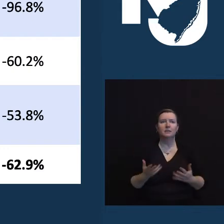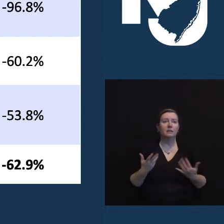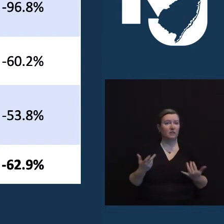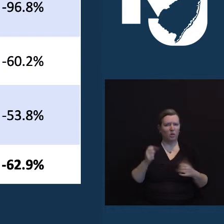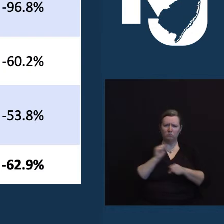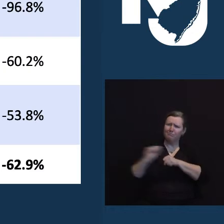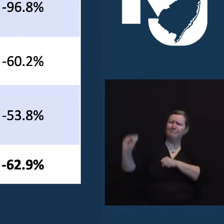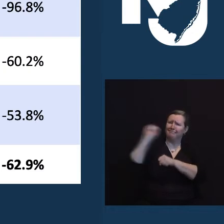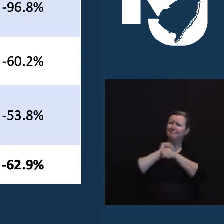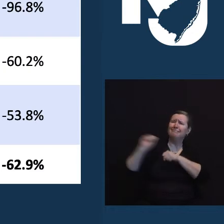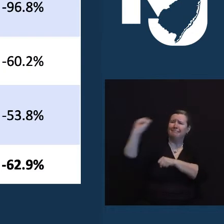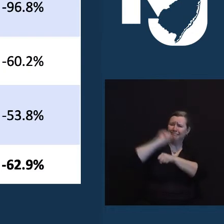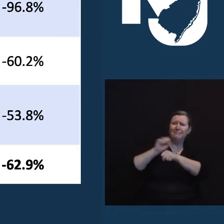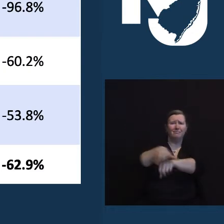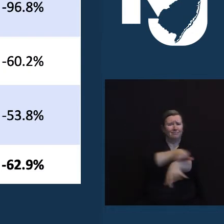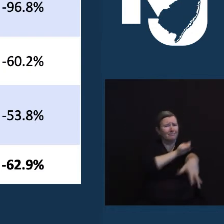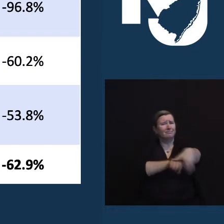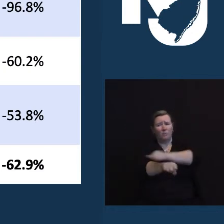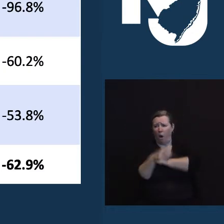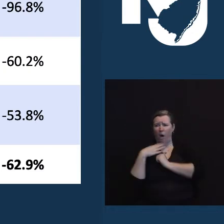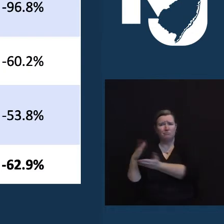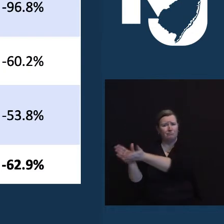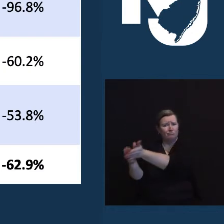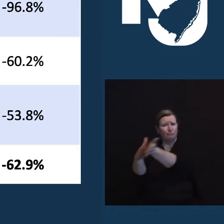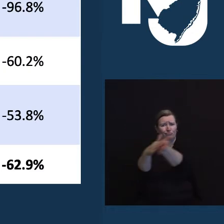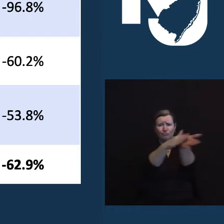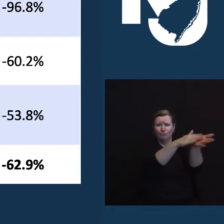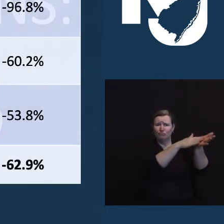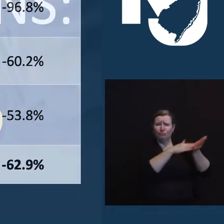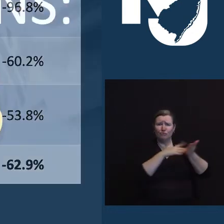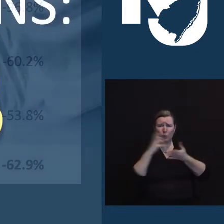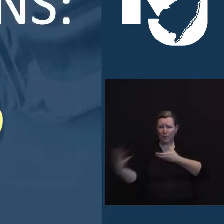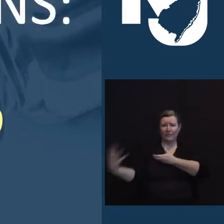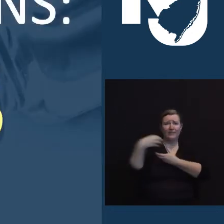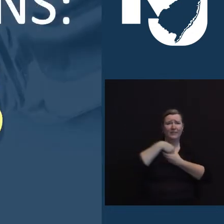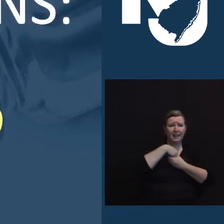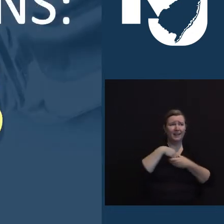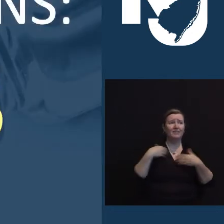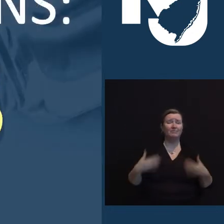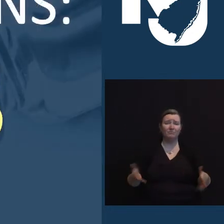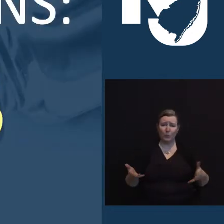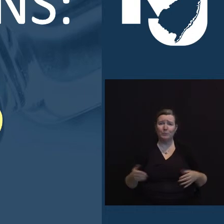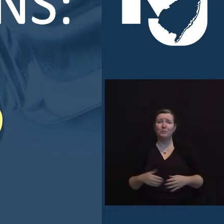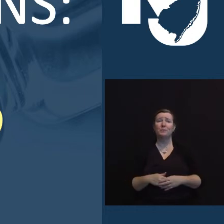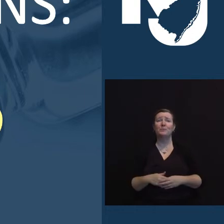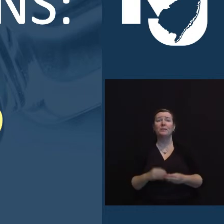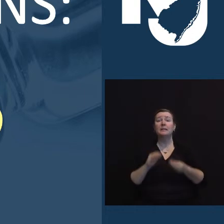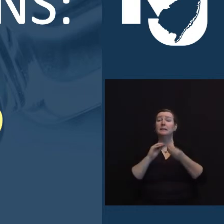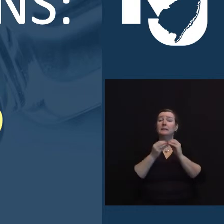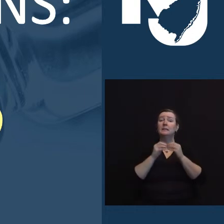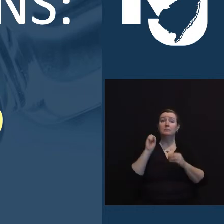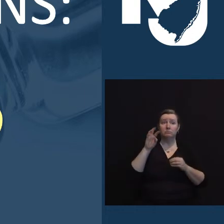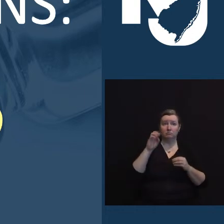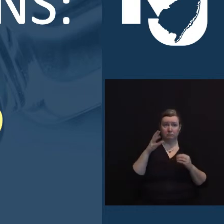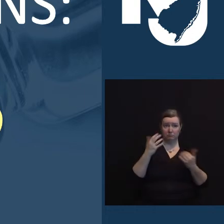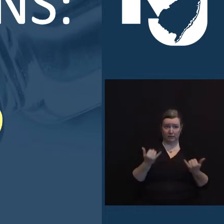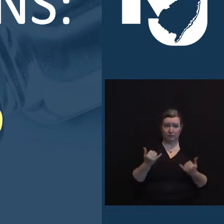who have helped get there. Moving on to the numbers, Judy, if I may. Our dashboard this morning is showing